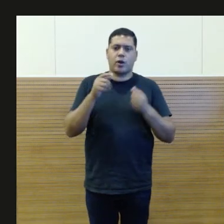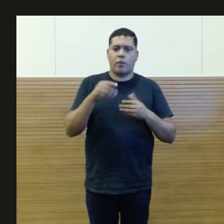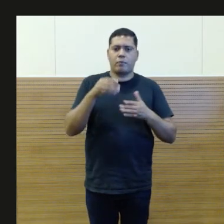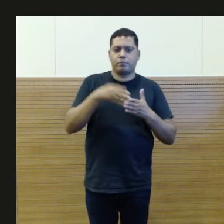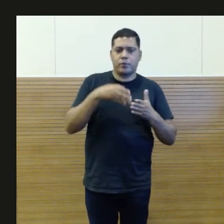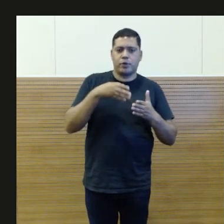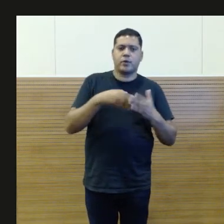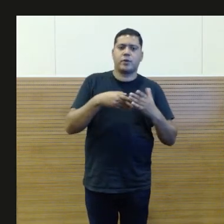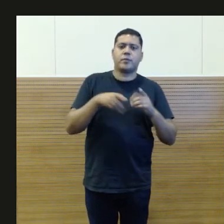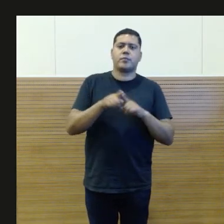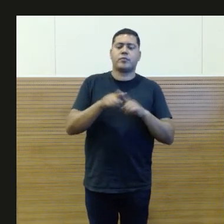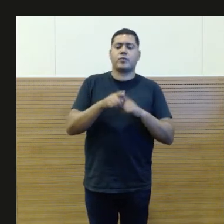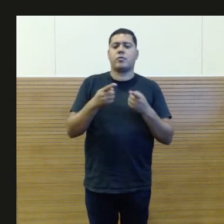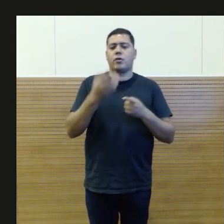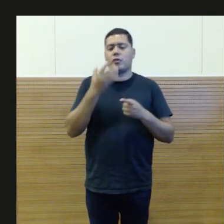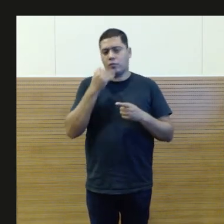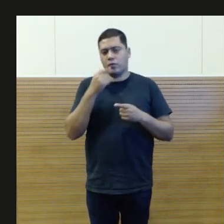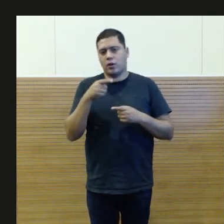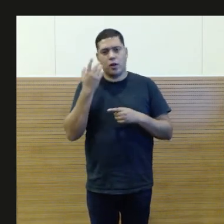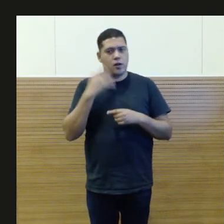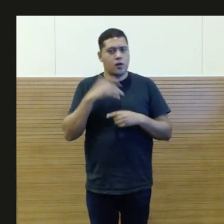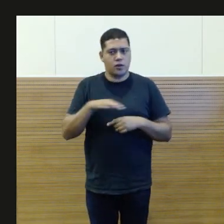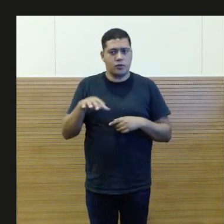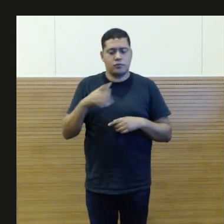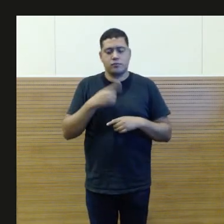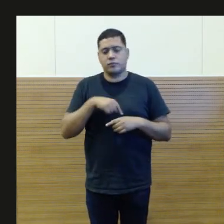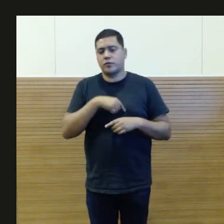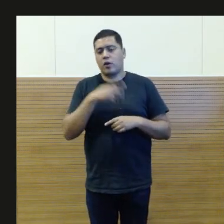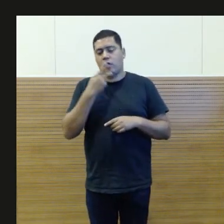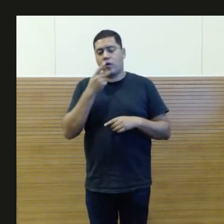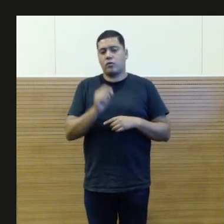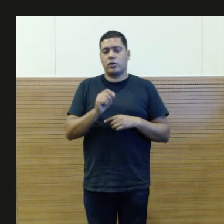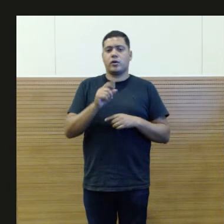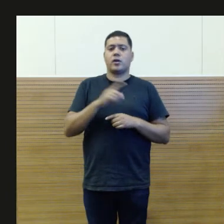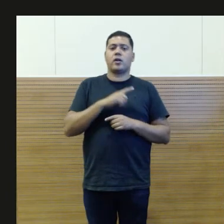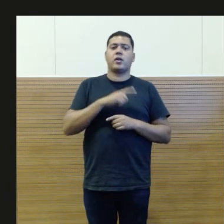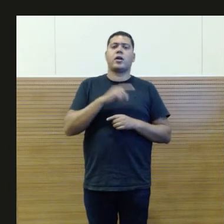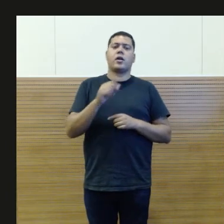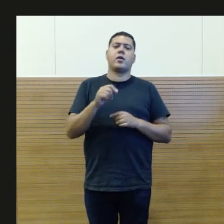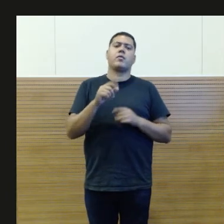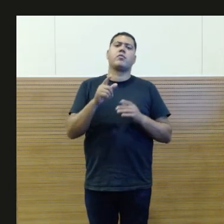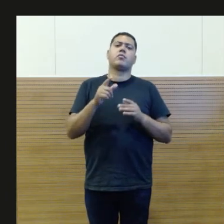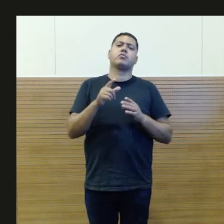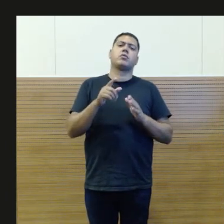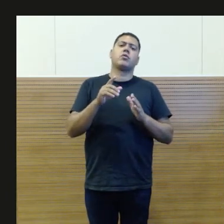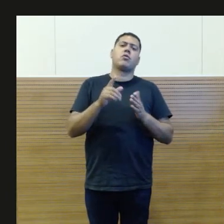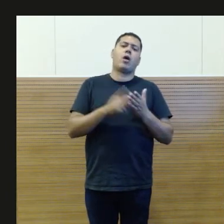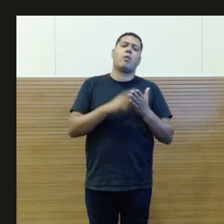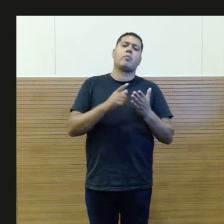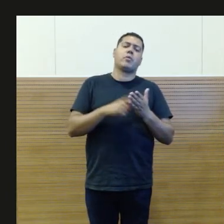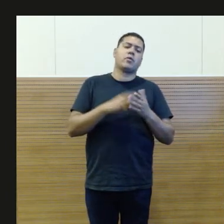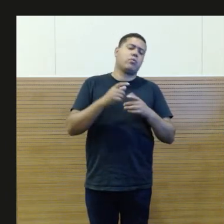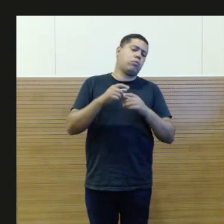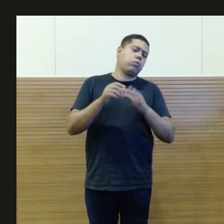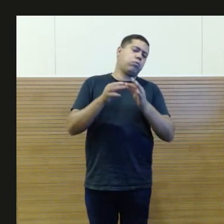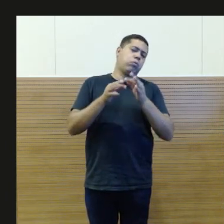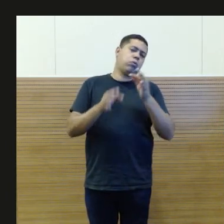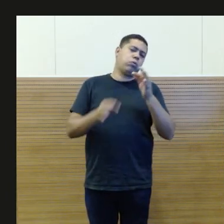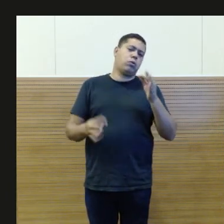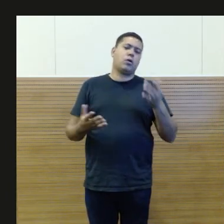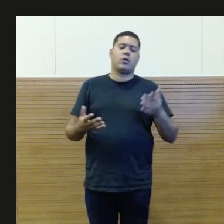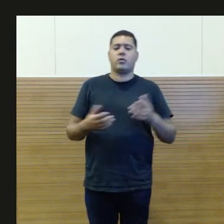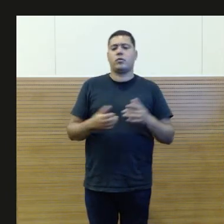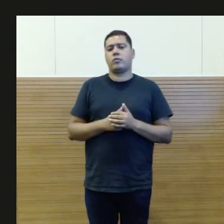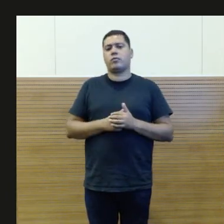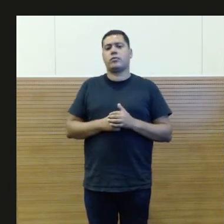and has a evaluation showing the proposal of a methodology on how to train the primary care professionals.